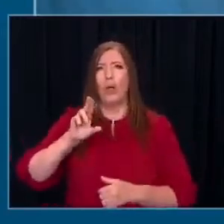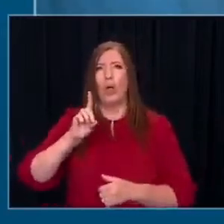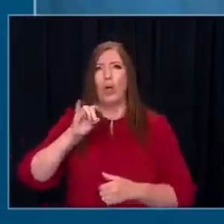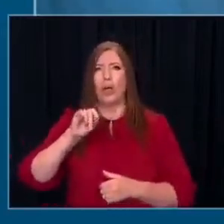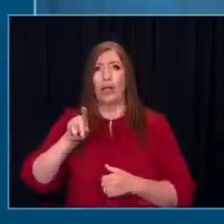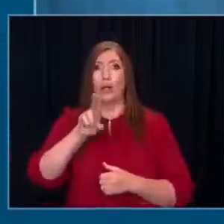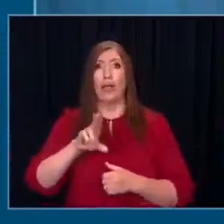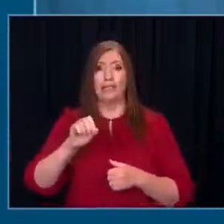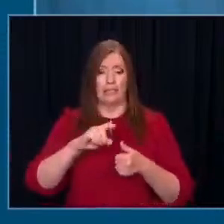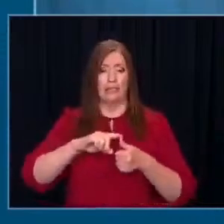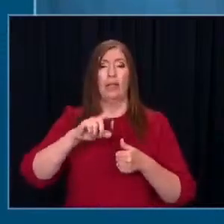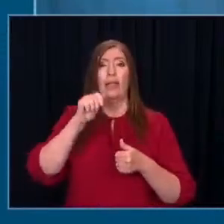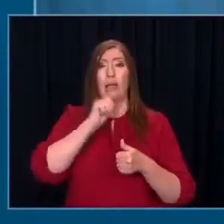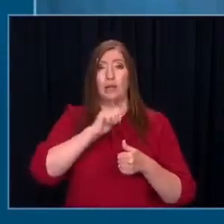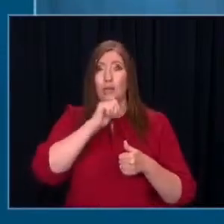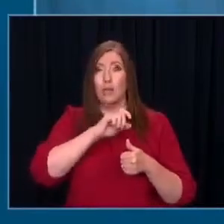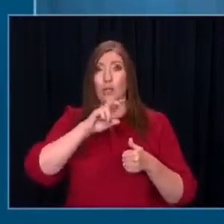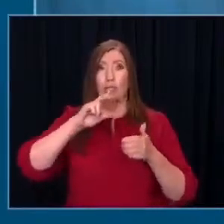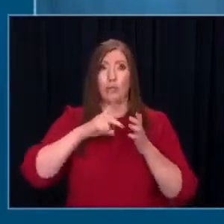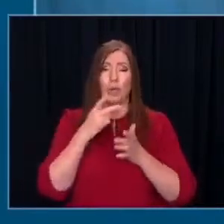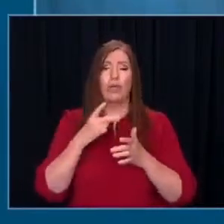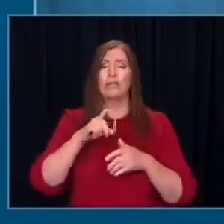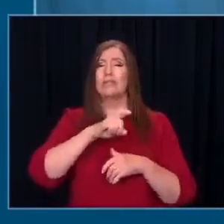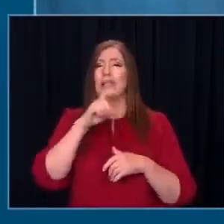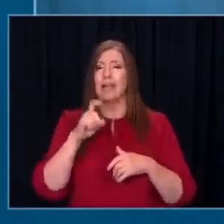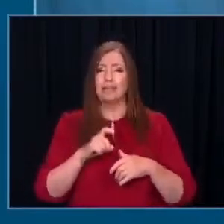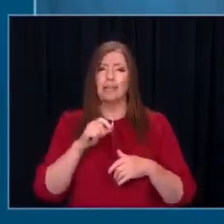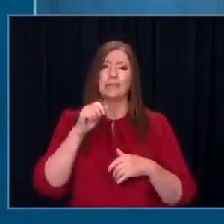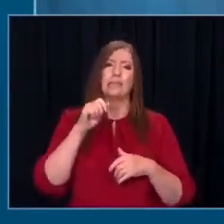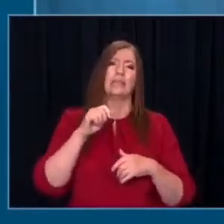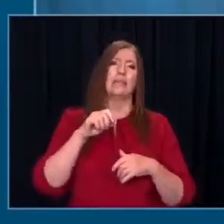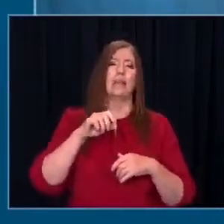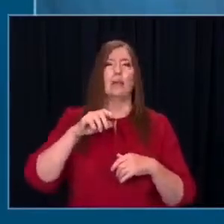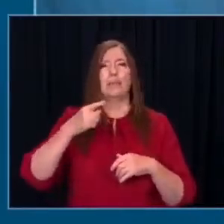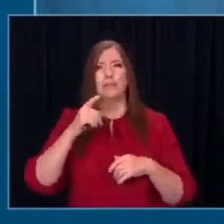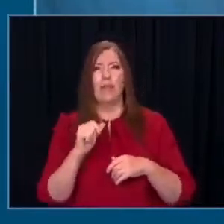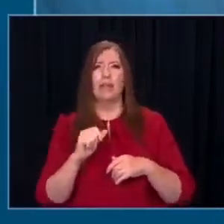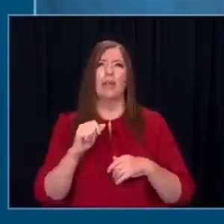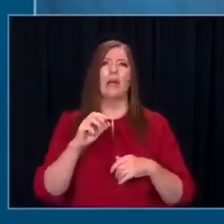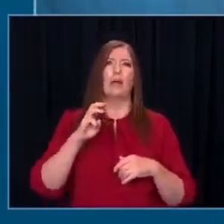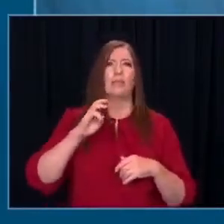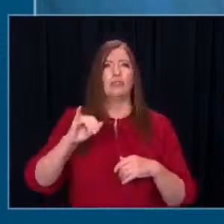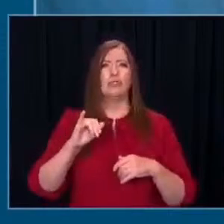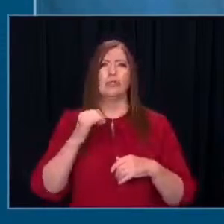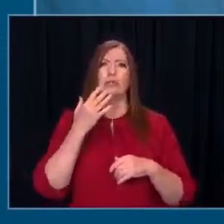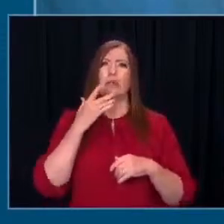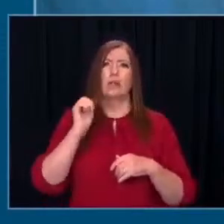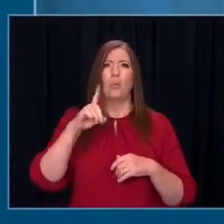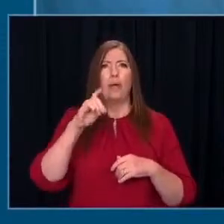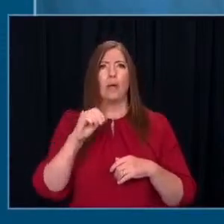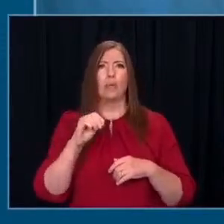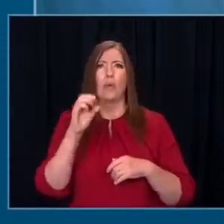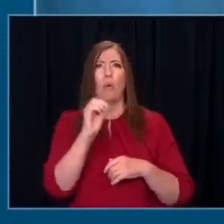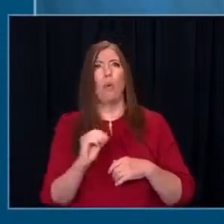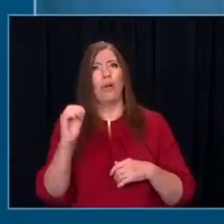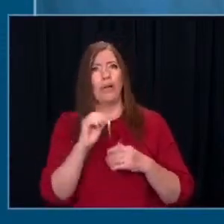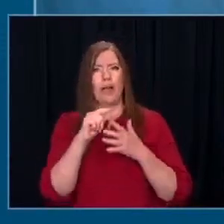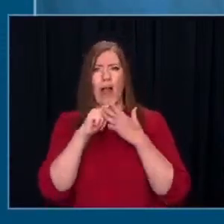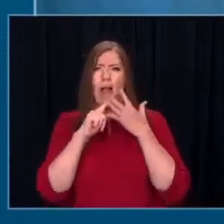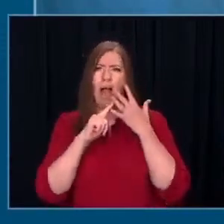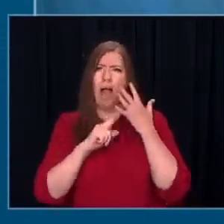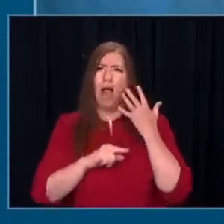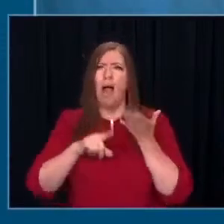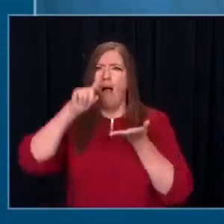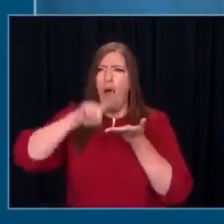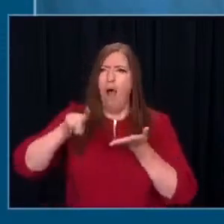twice, Texas, Georgia, Pennsylvania, Wisconsin, Michigan, Minnesota, Colorado, and Oregon. In all of those, we have found where